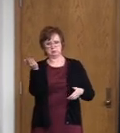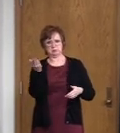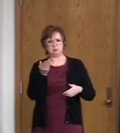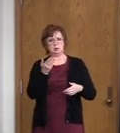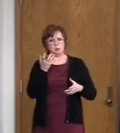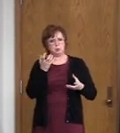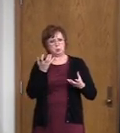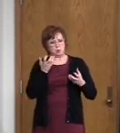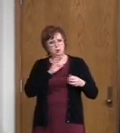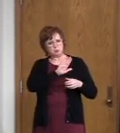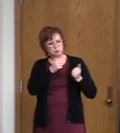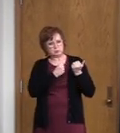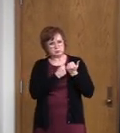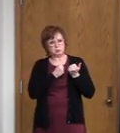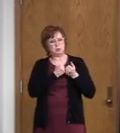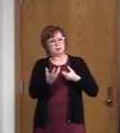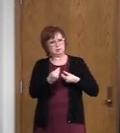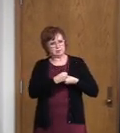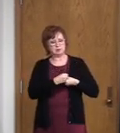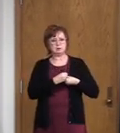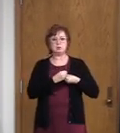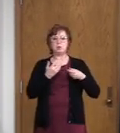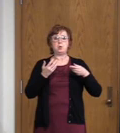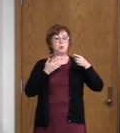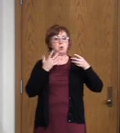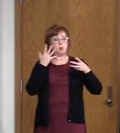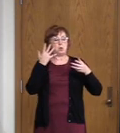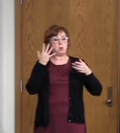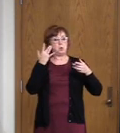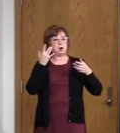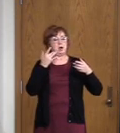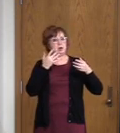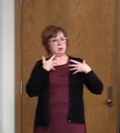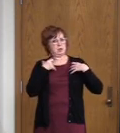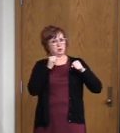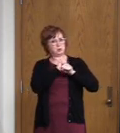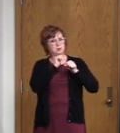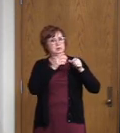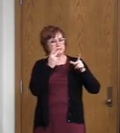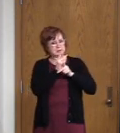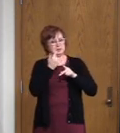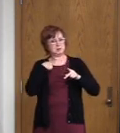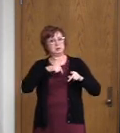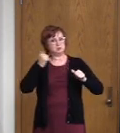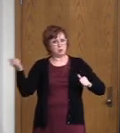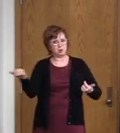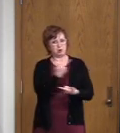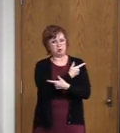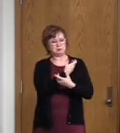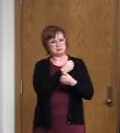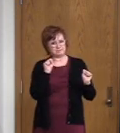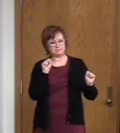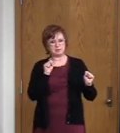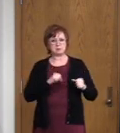are taking extra precautions to keep everyone safe. The vaccine represents our most,